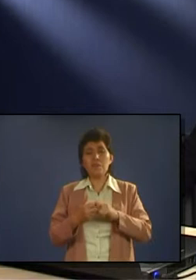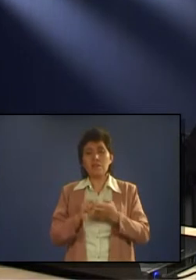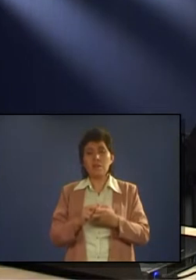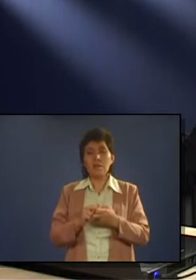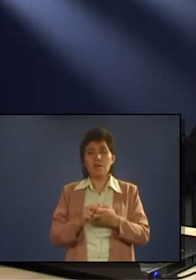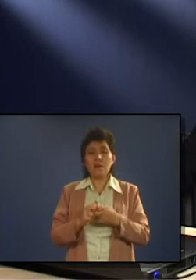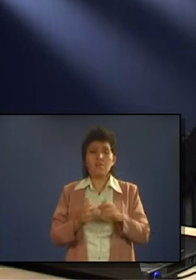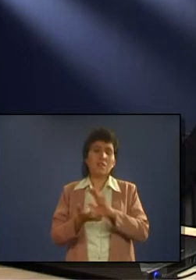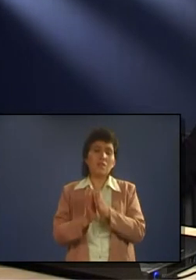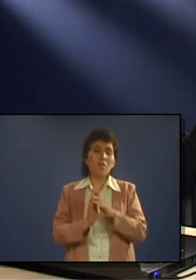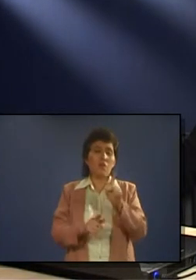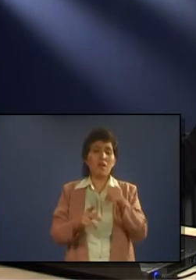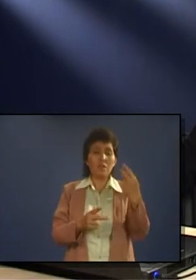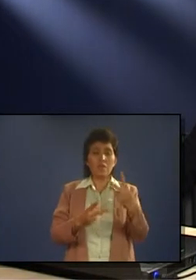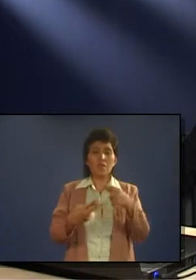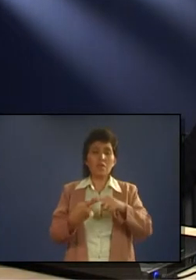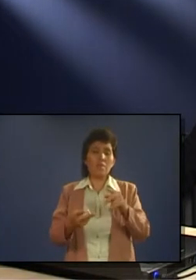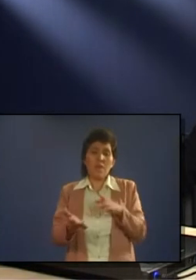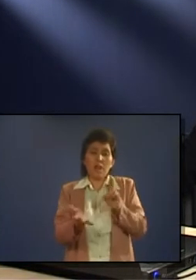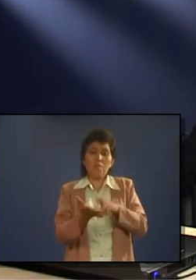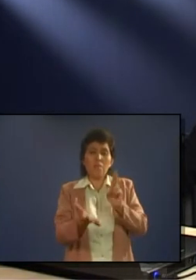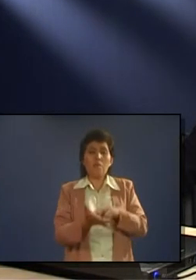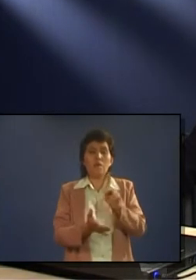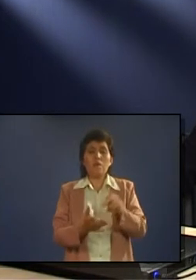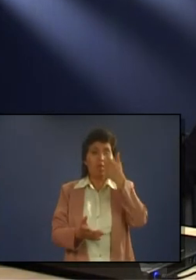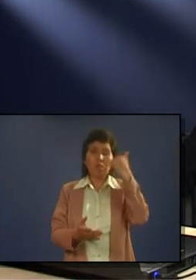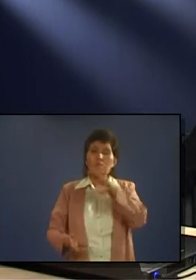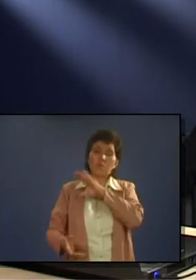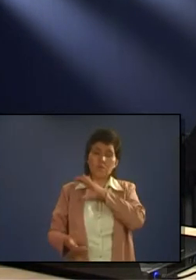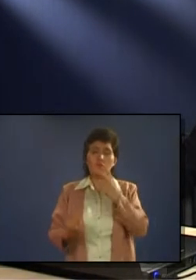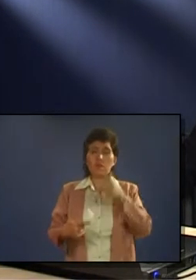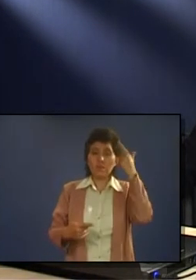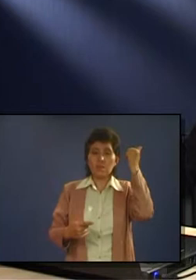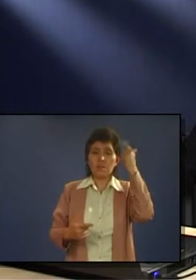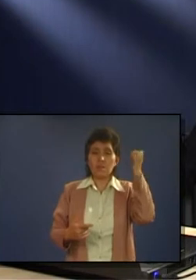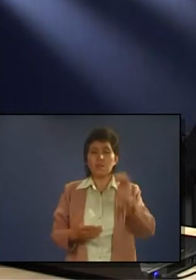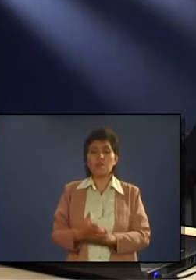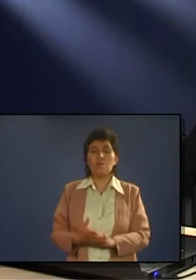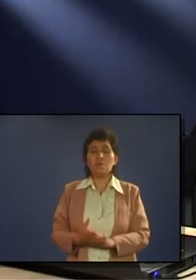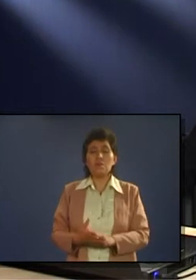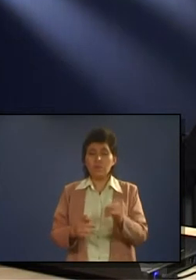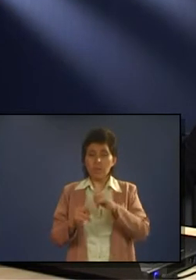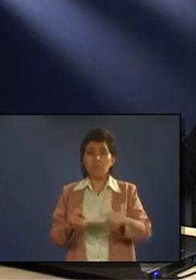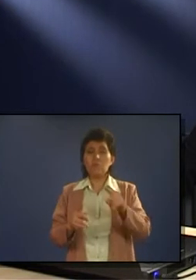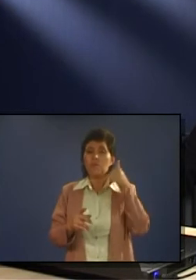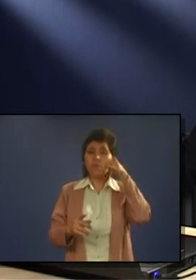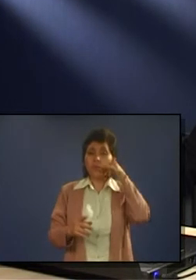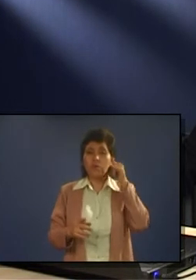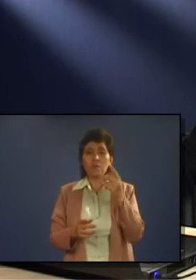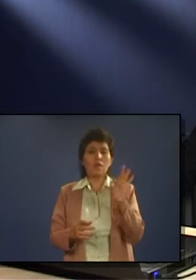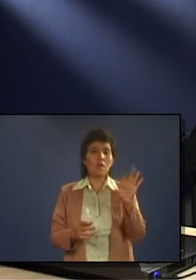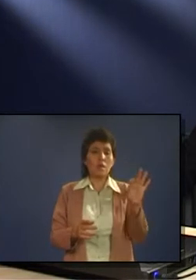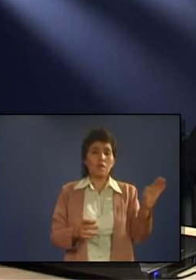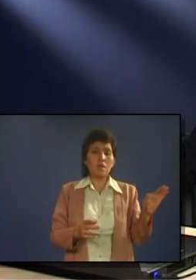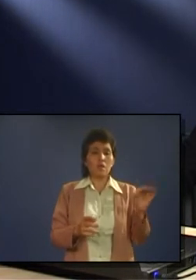the second caller, okay? The police knows about that because when you call 999, they